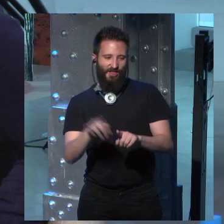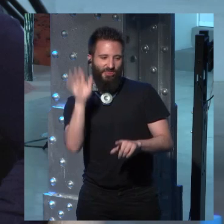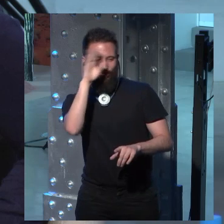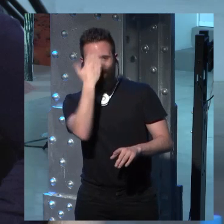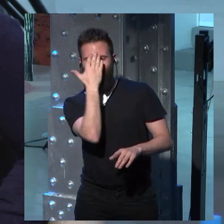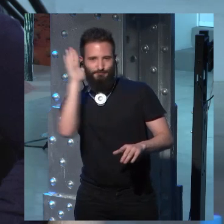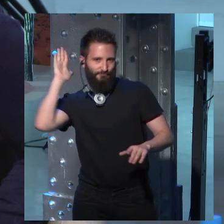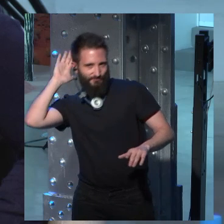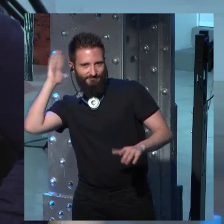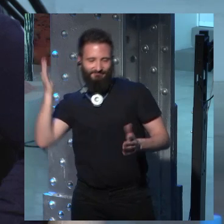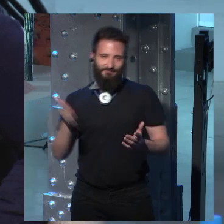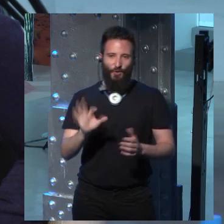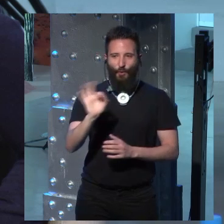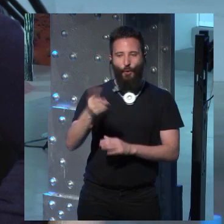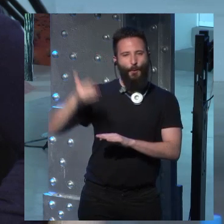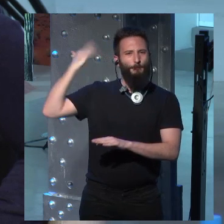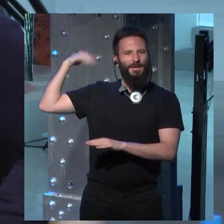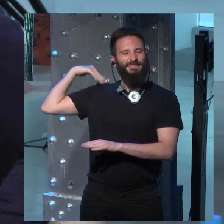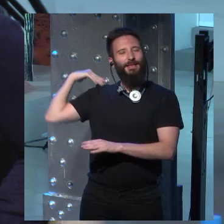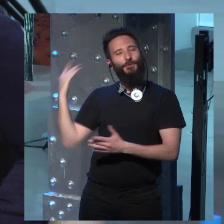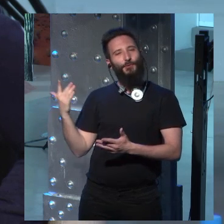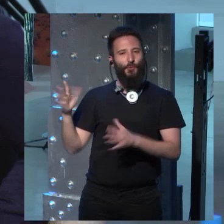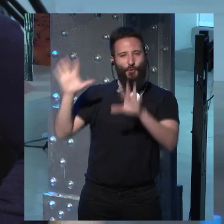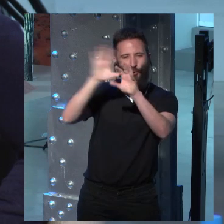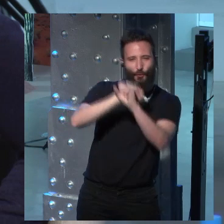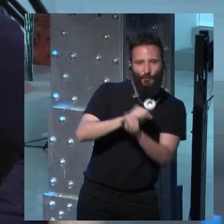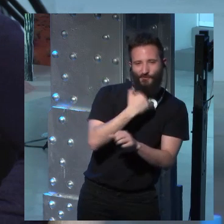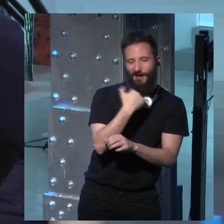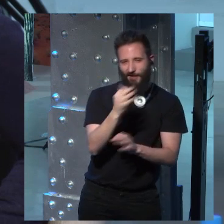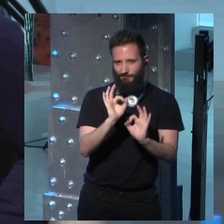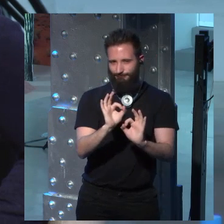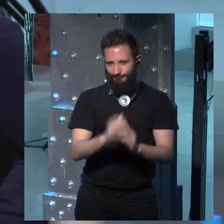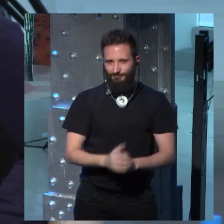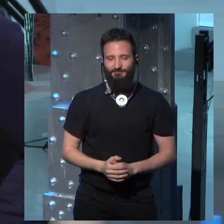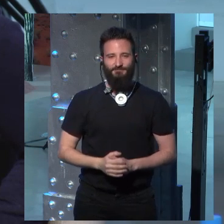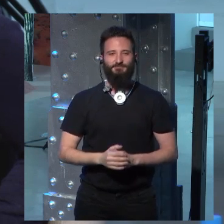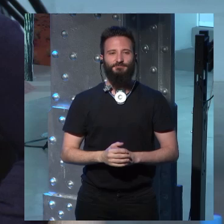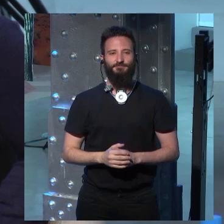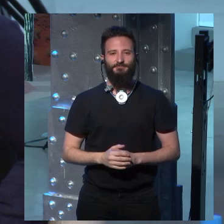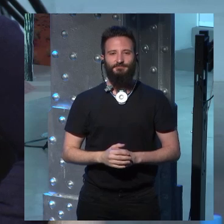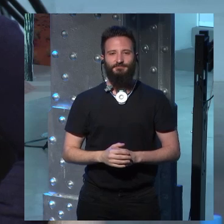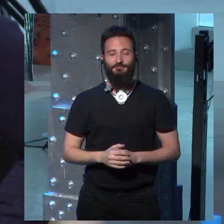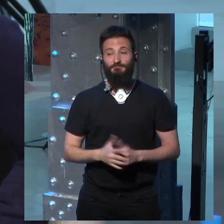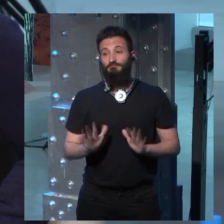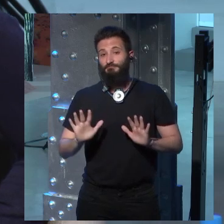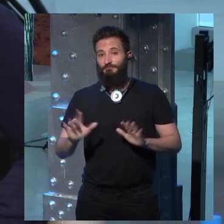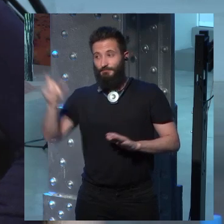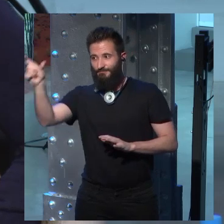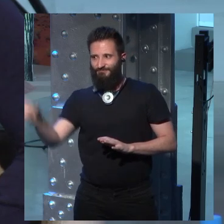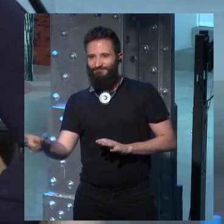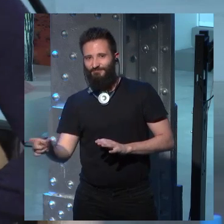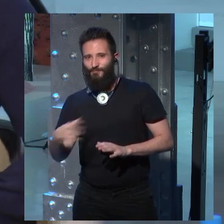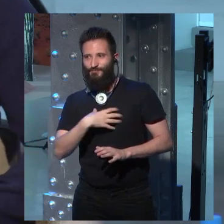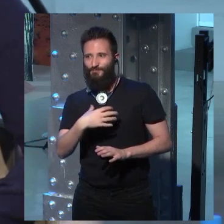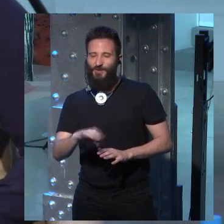past Agreed. that isn't completely the choir girl that she pretends to be. The